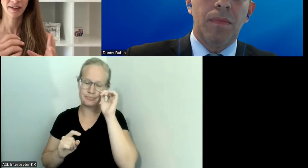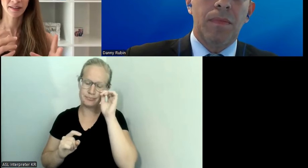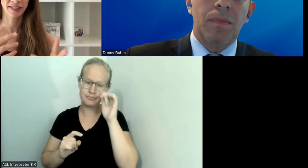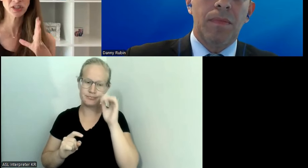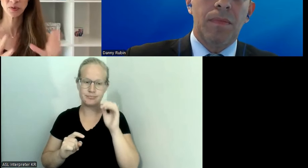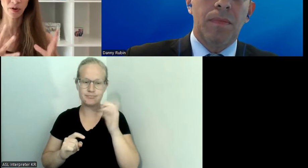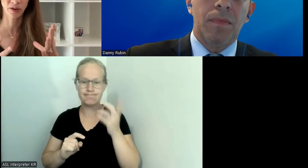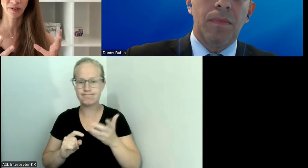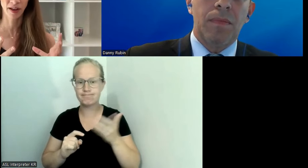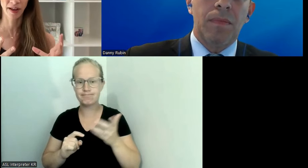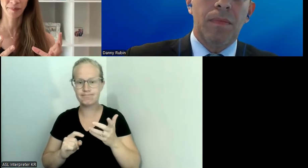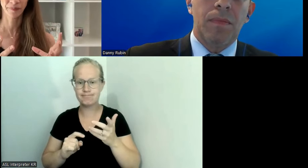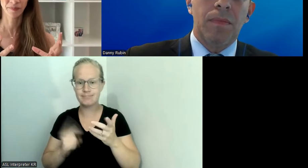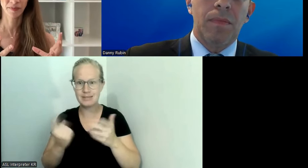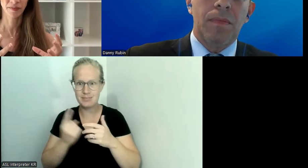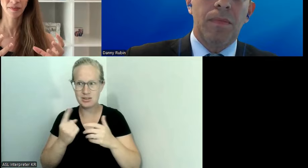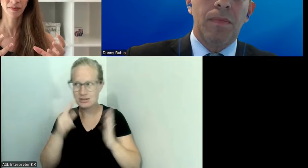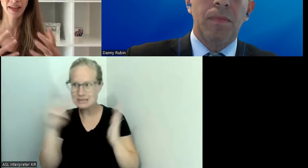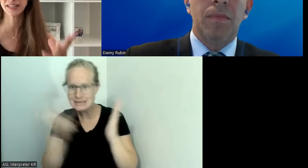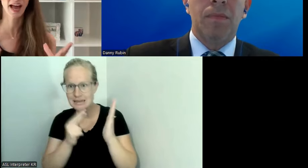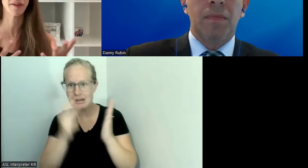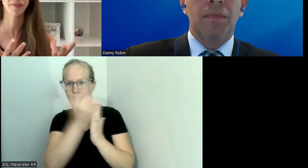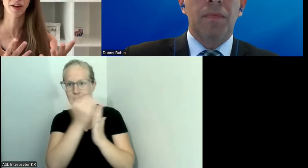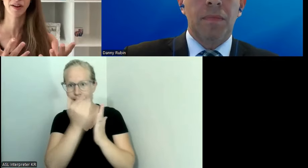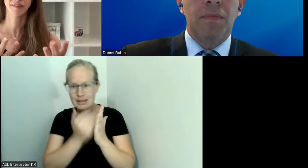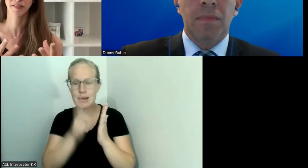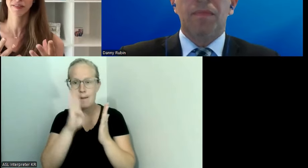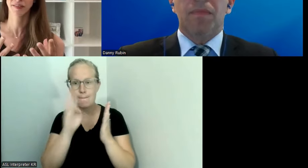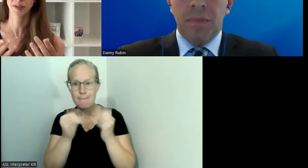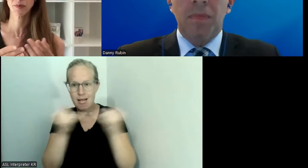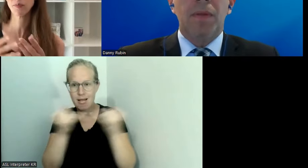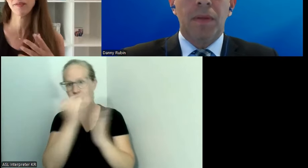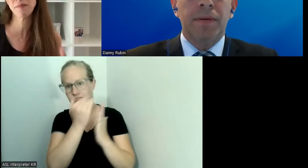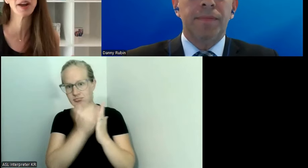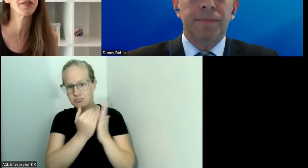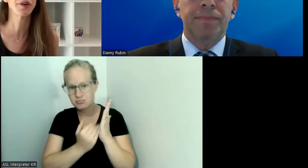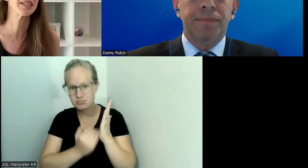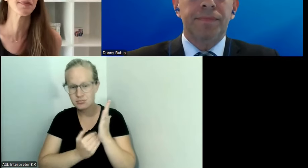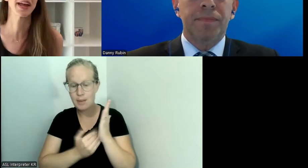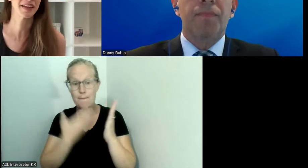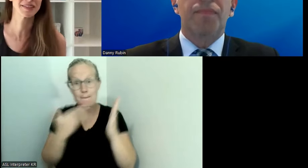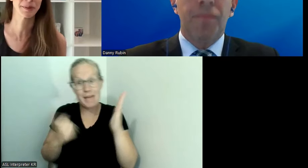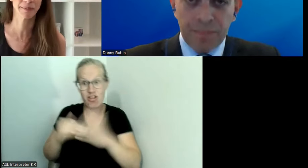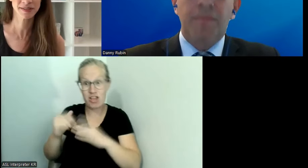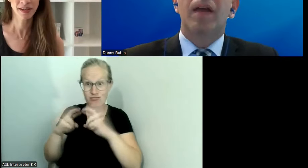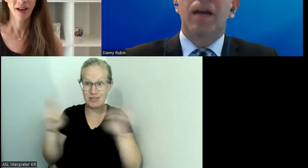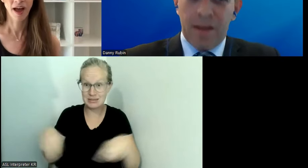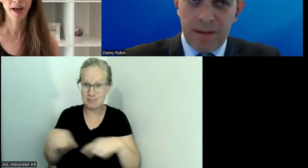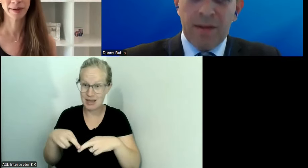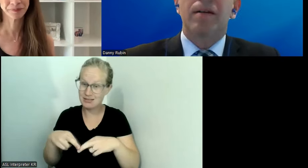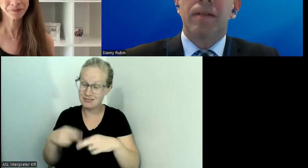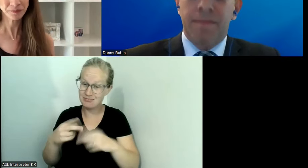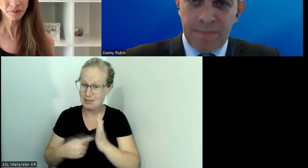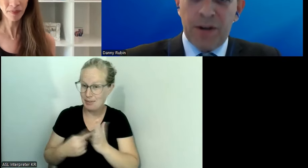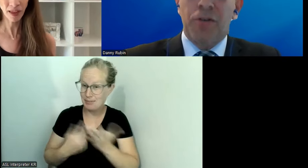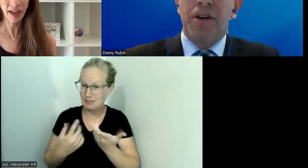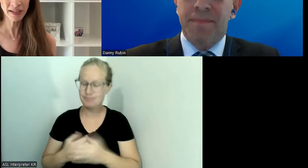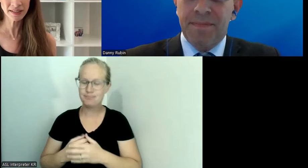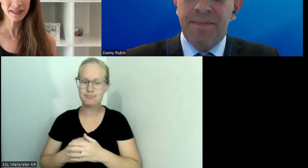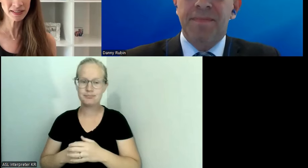a very tangible, um, thing to have, uh, even, even better than a resume, I think sometimes. Um,